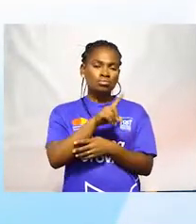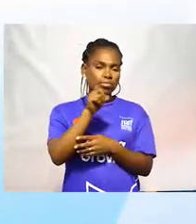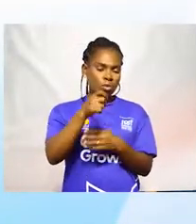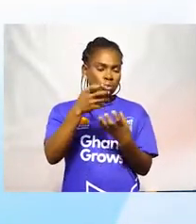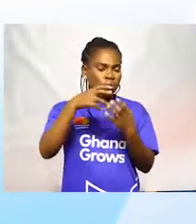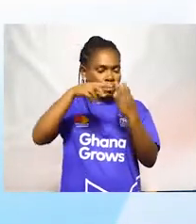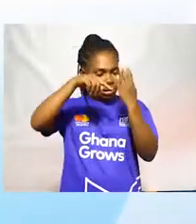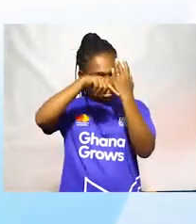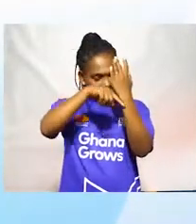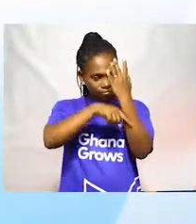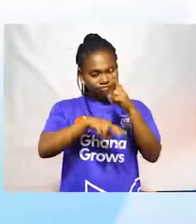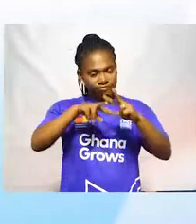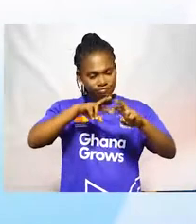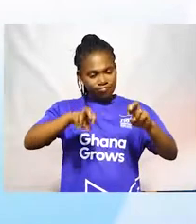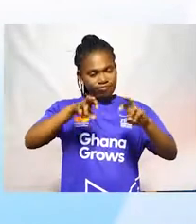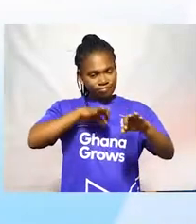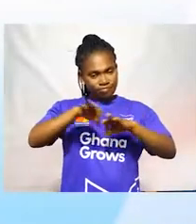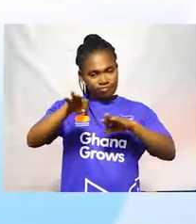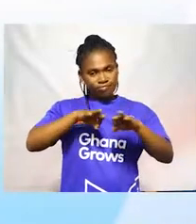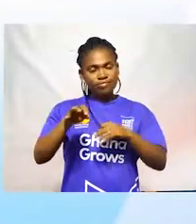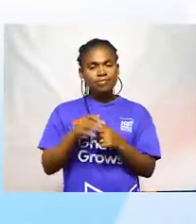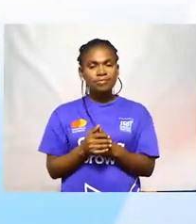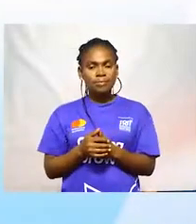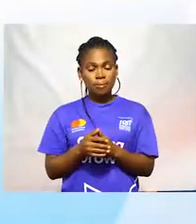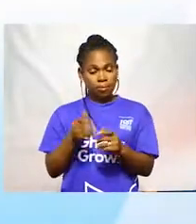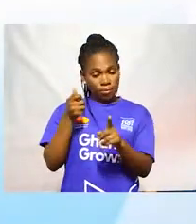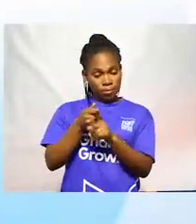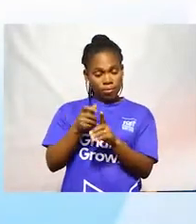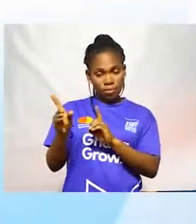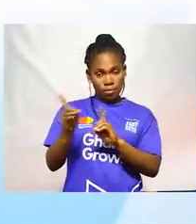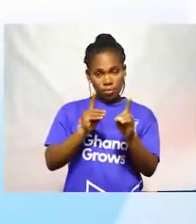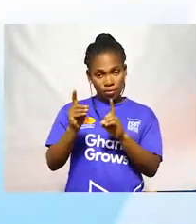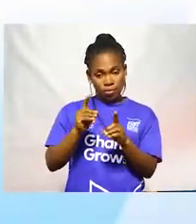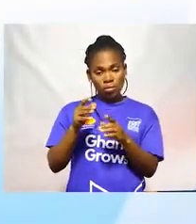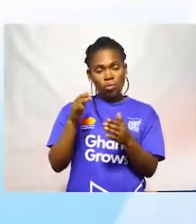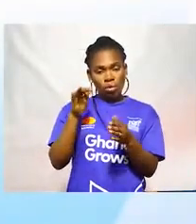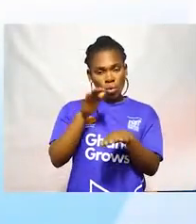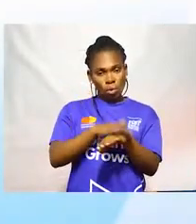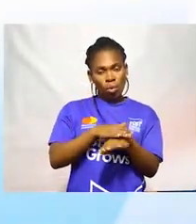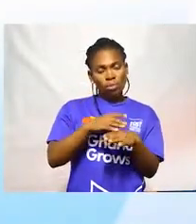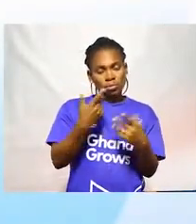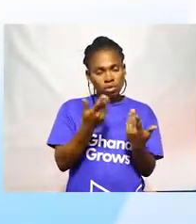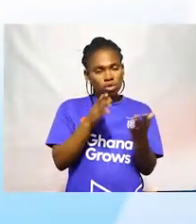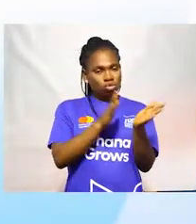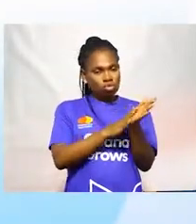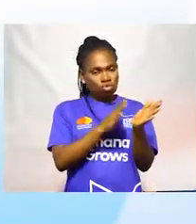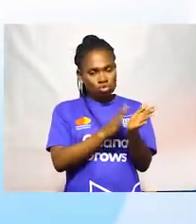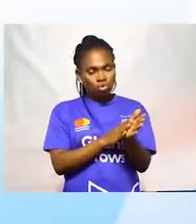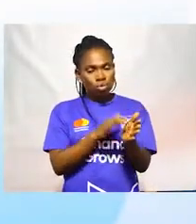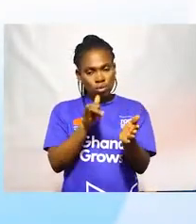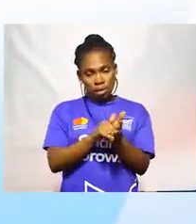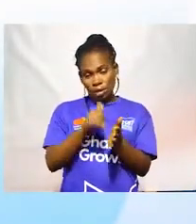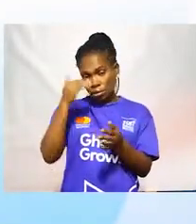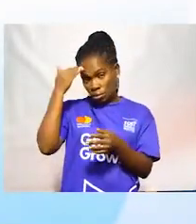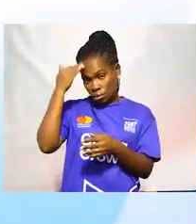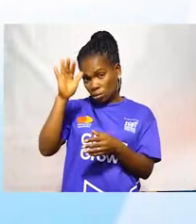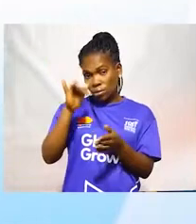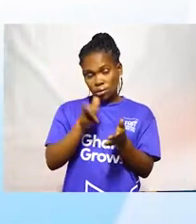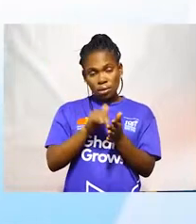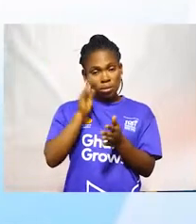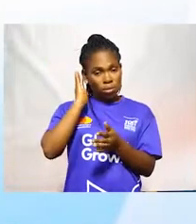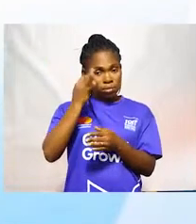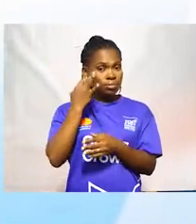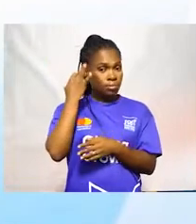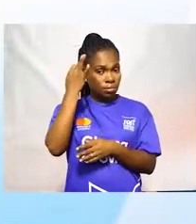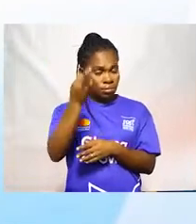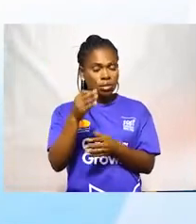further. So for instance, you mentioned things that you were doing on campus that you didn't even think would become your career later on. Yeah. And so let's go to talent,